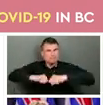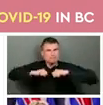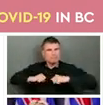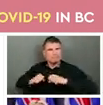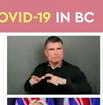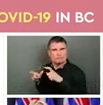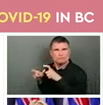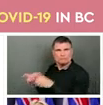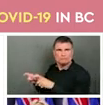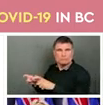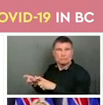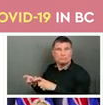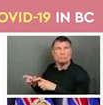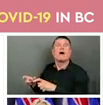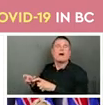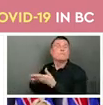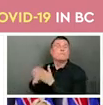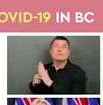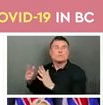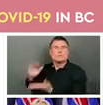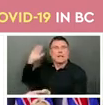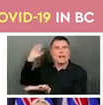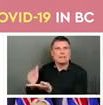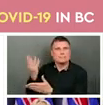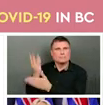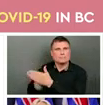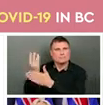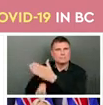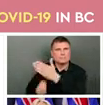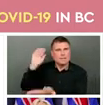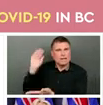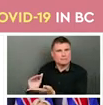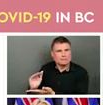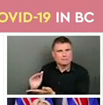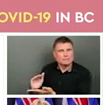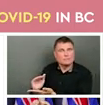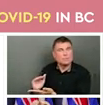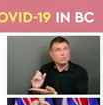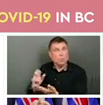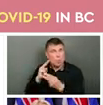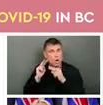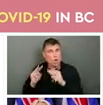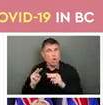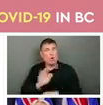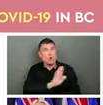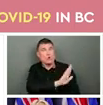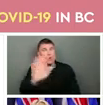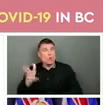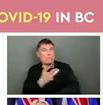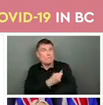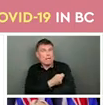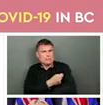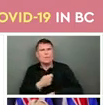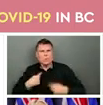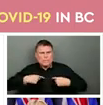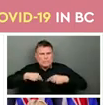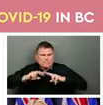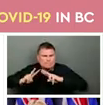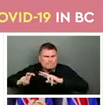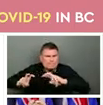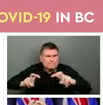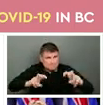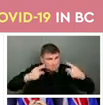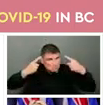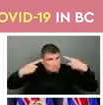at carefully. We've been watching the vaccine effectiveness over time, and I have some more data on that to see if we